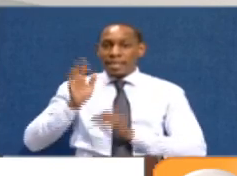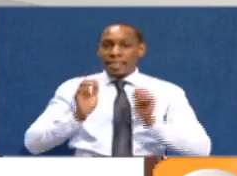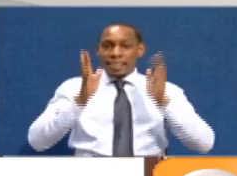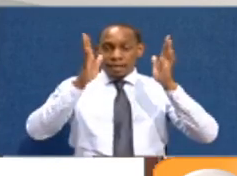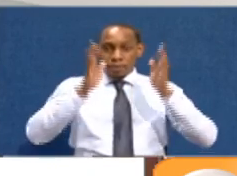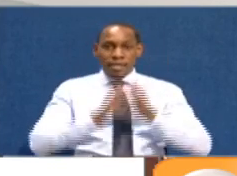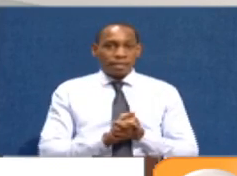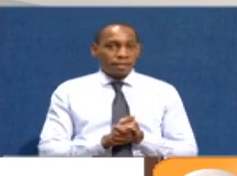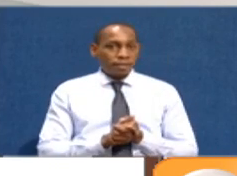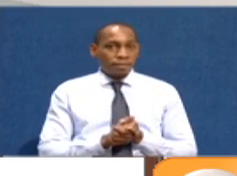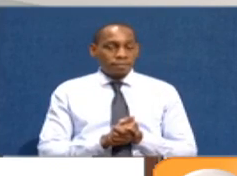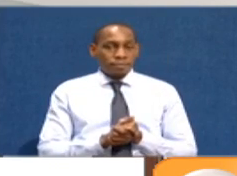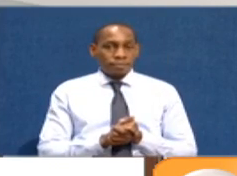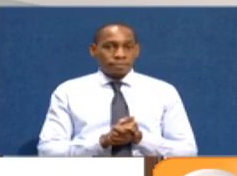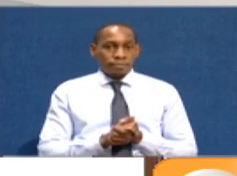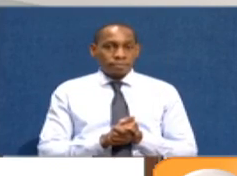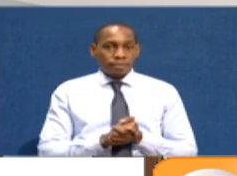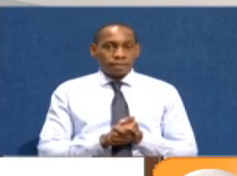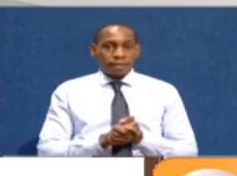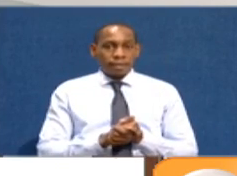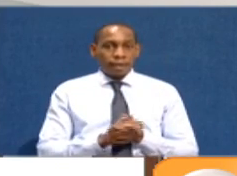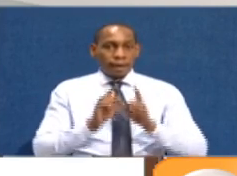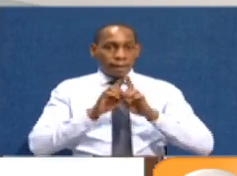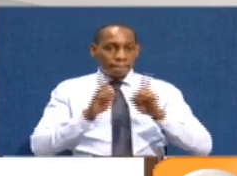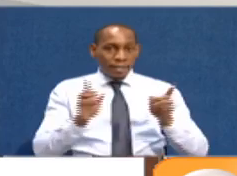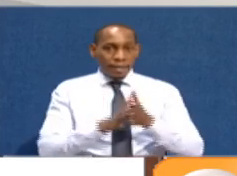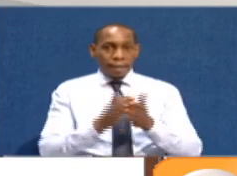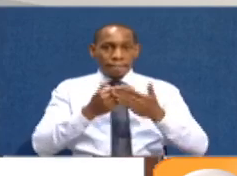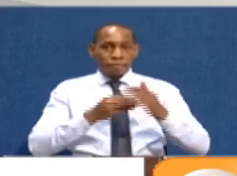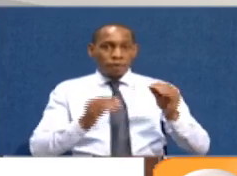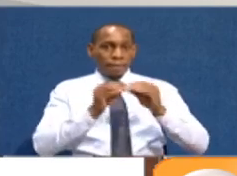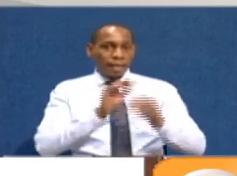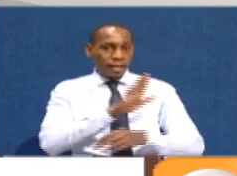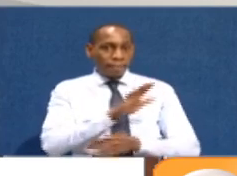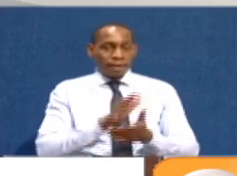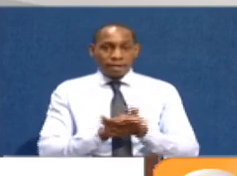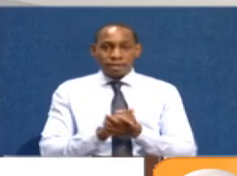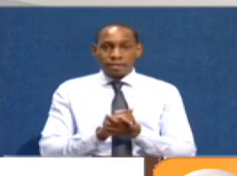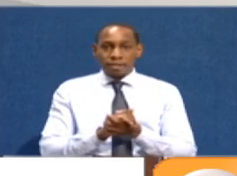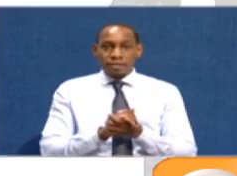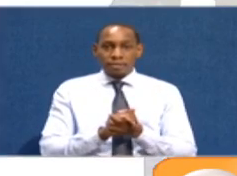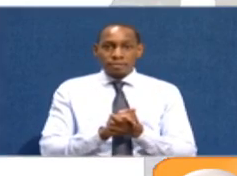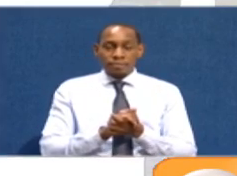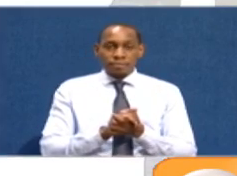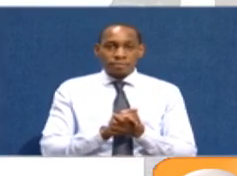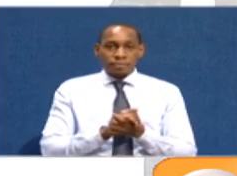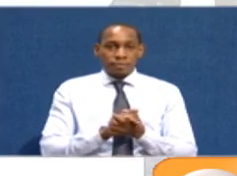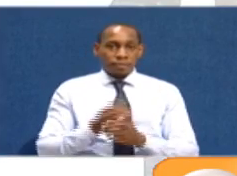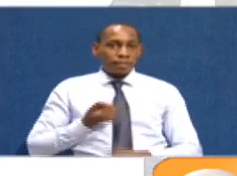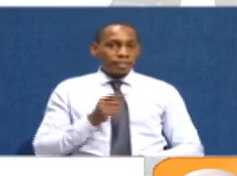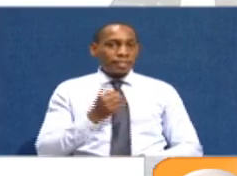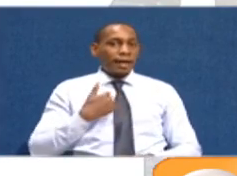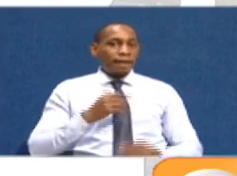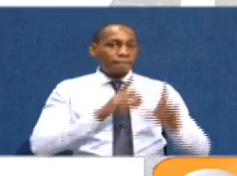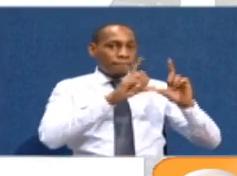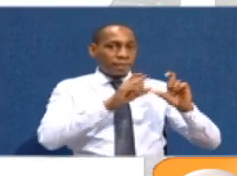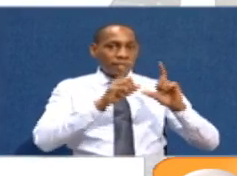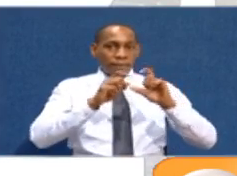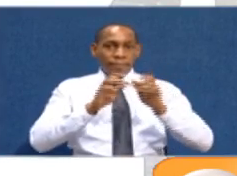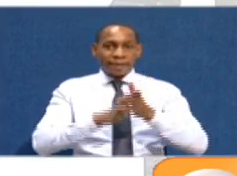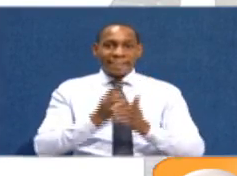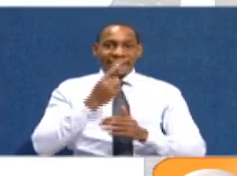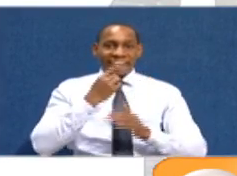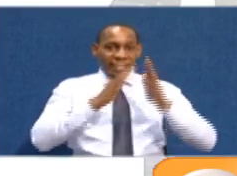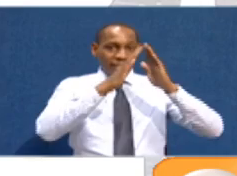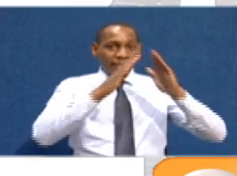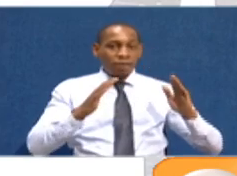feel like Cinderella for a night. Wow. And unfortunately, it was before I met him, or else he would have been my date to every single one of them. No, she has all these pictures from the White House